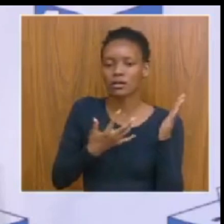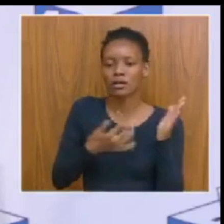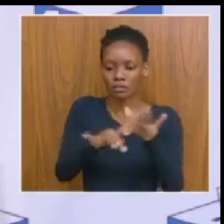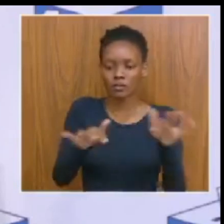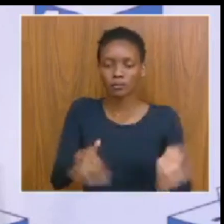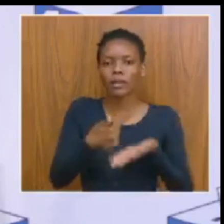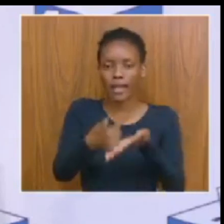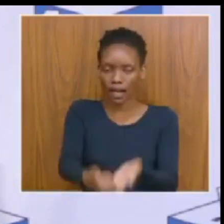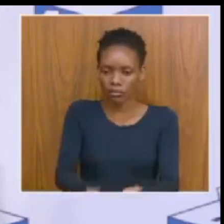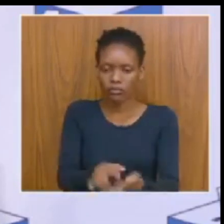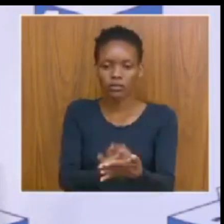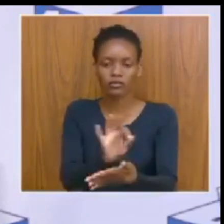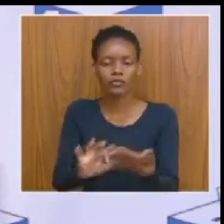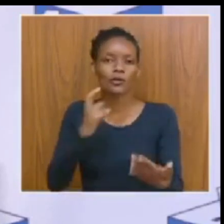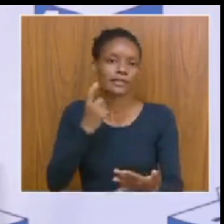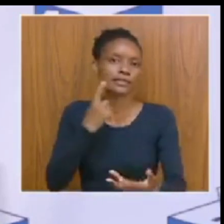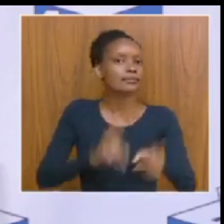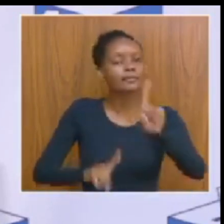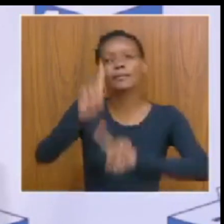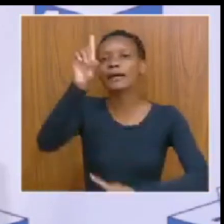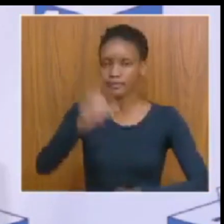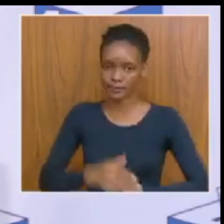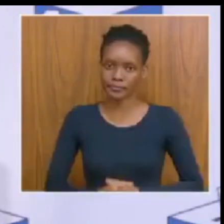elections up to now.